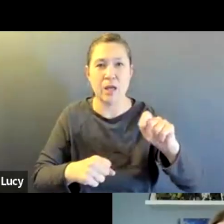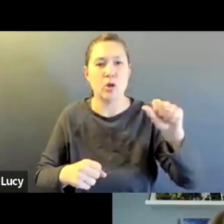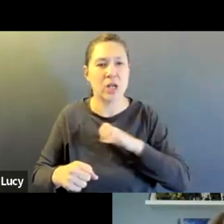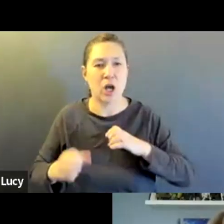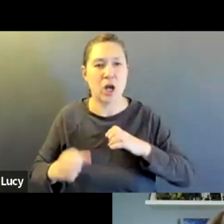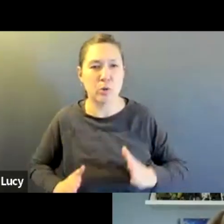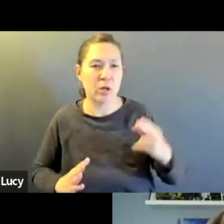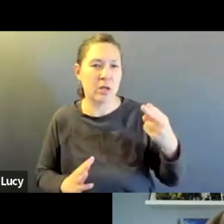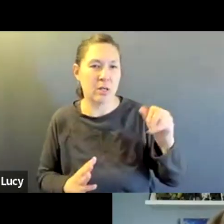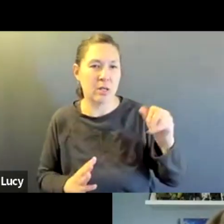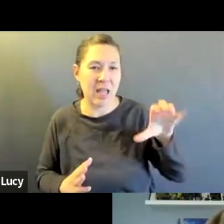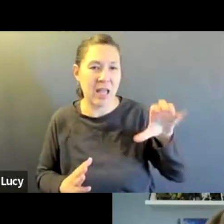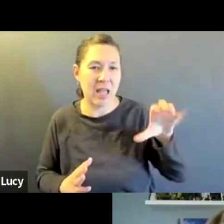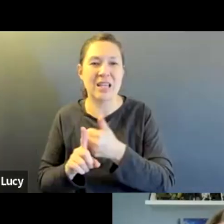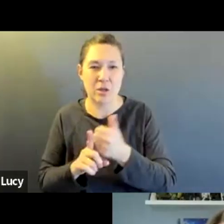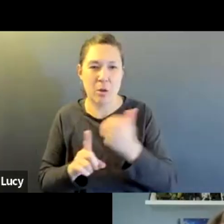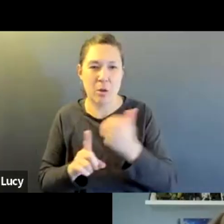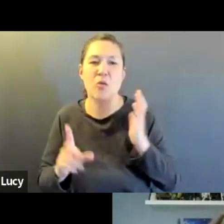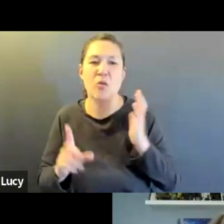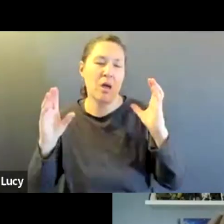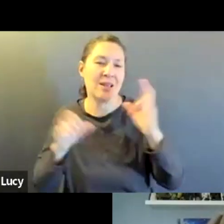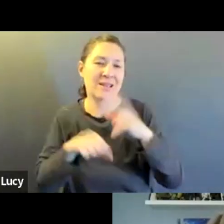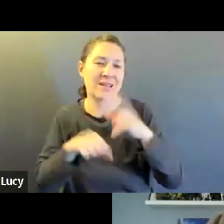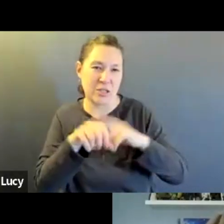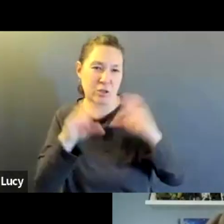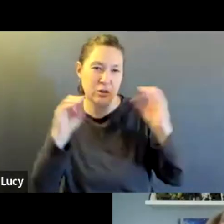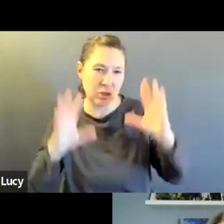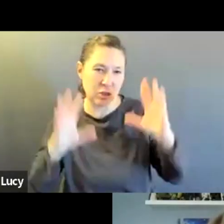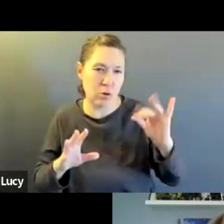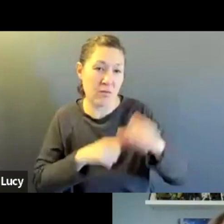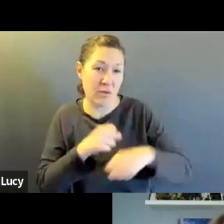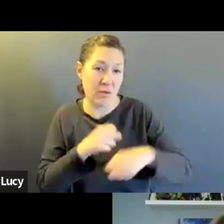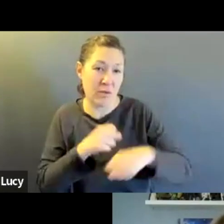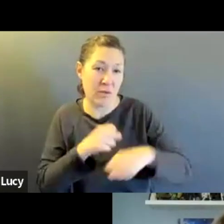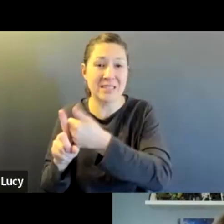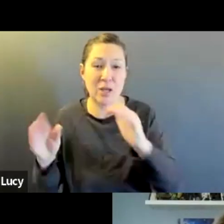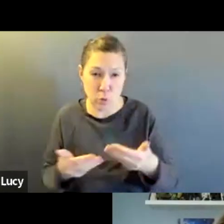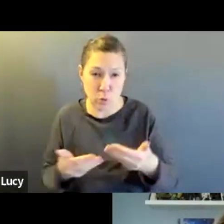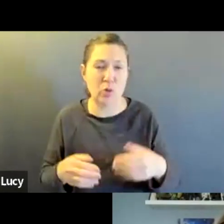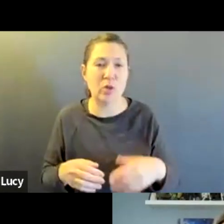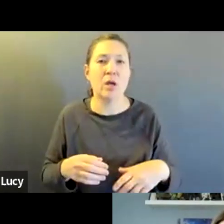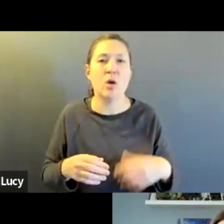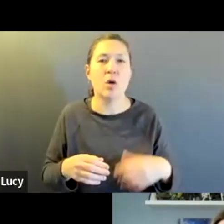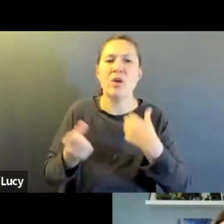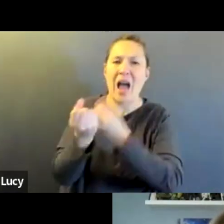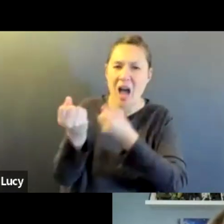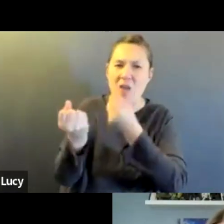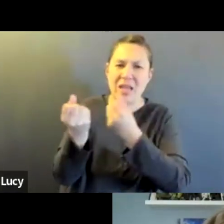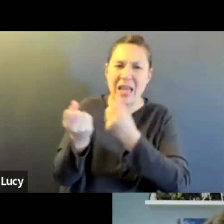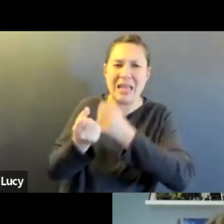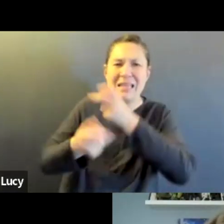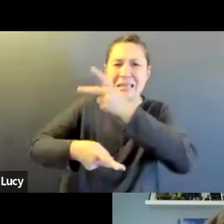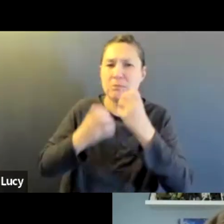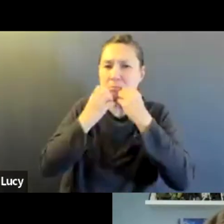Hayes, who is a former National Teacher of the Year, has introduced and have an advocacy campaign